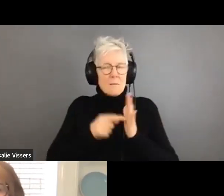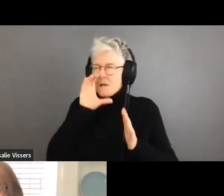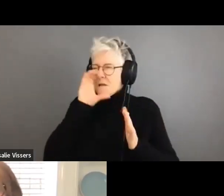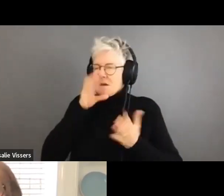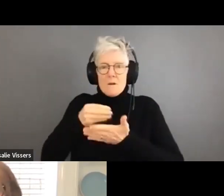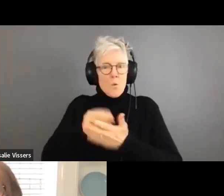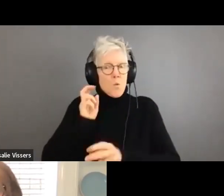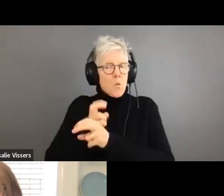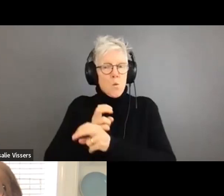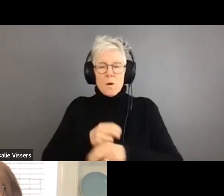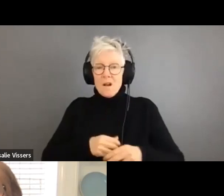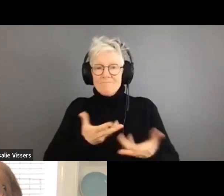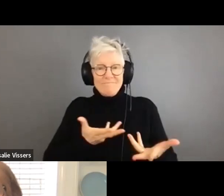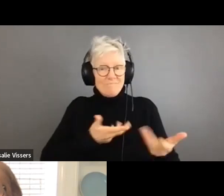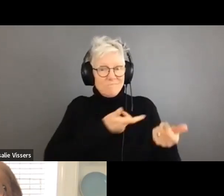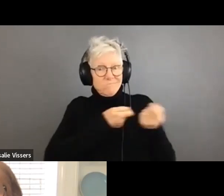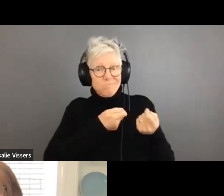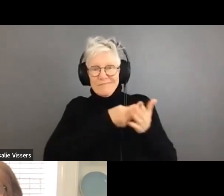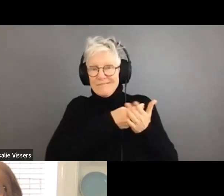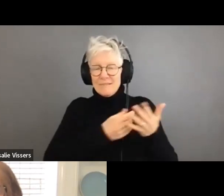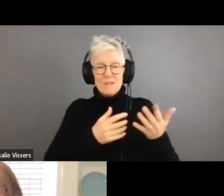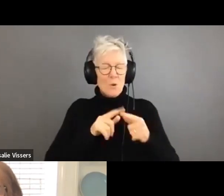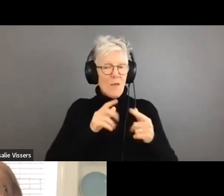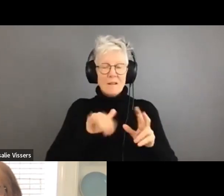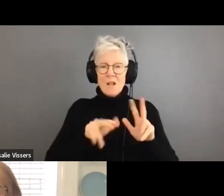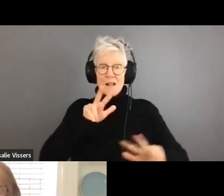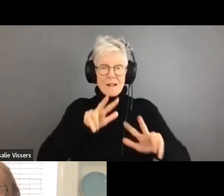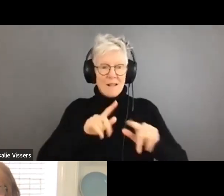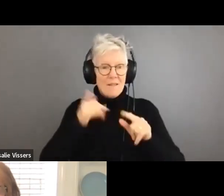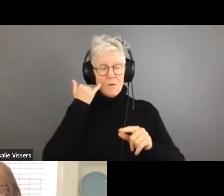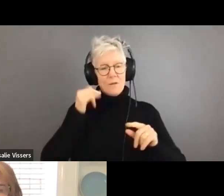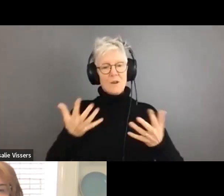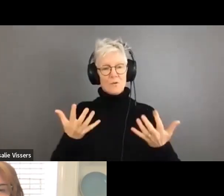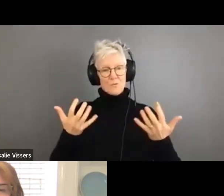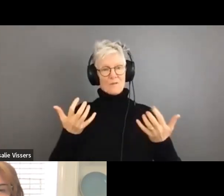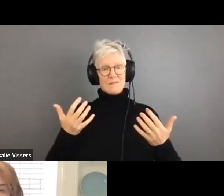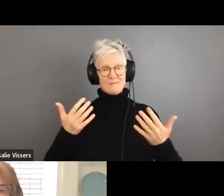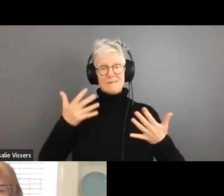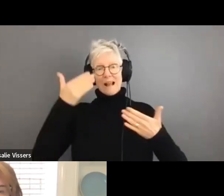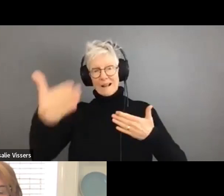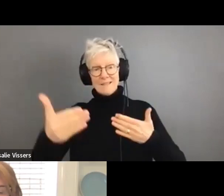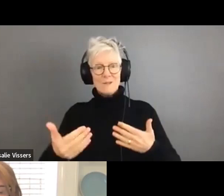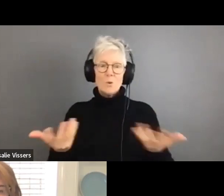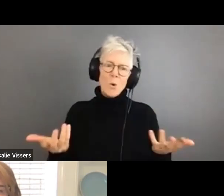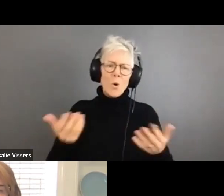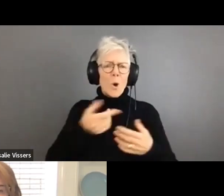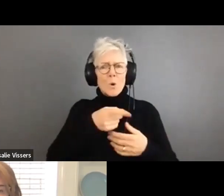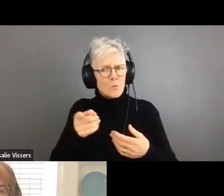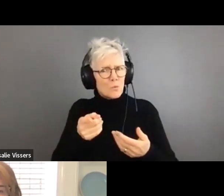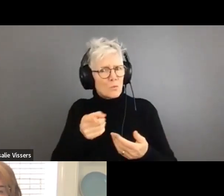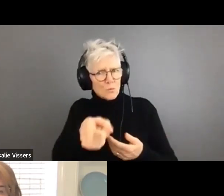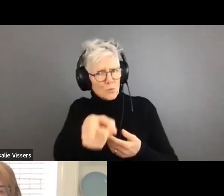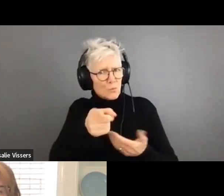find sponsorship. It can Yep. be, quite an issue to tackle if you're looking at it like when it's ahead of you. So Yep. do you have any suggestions